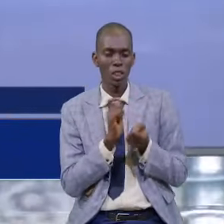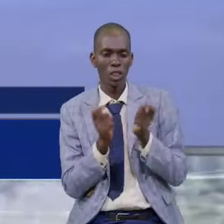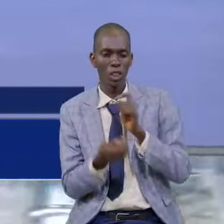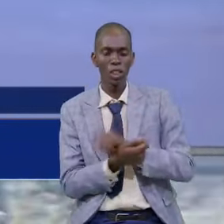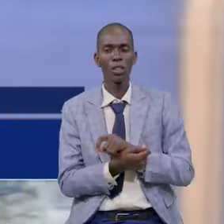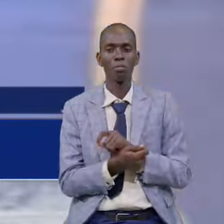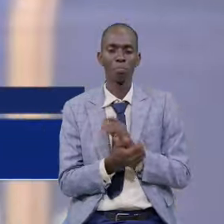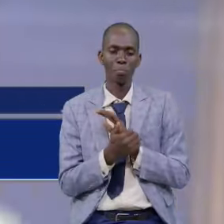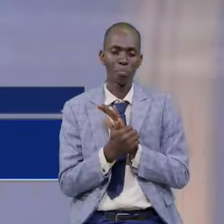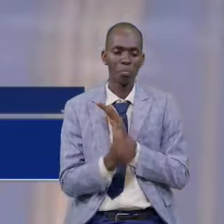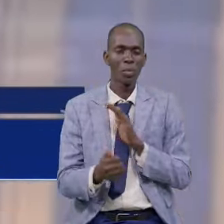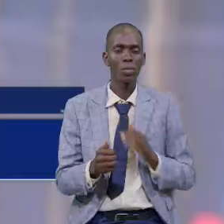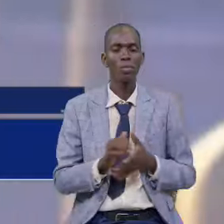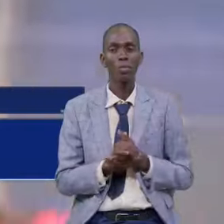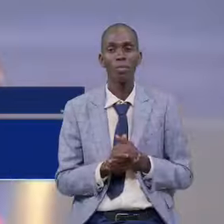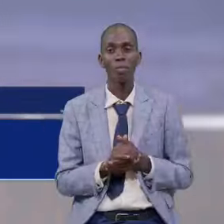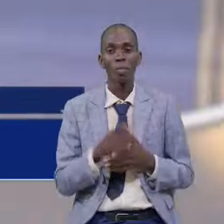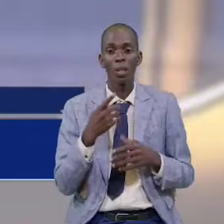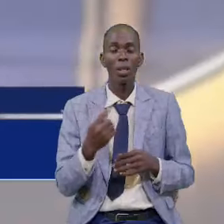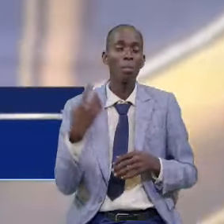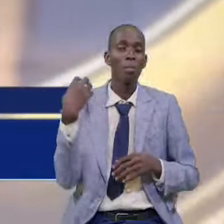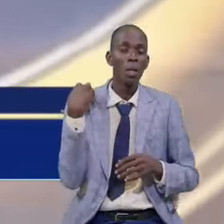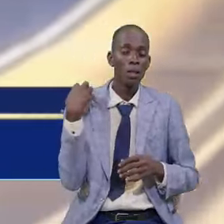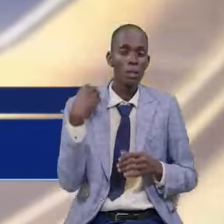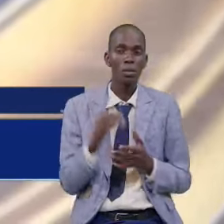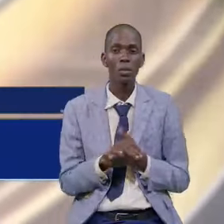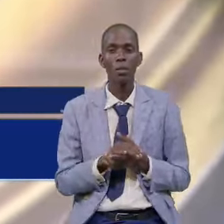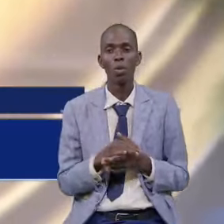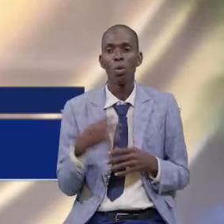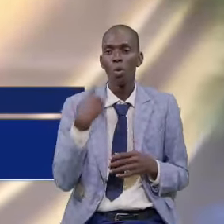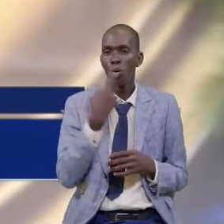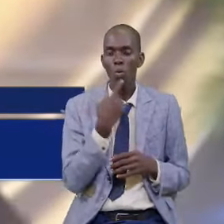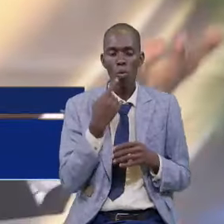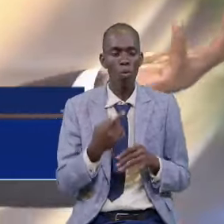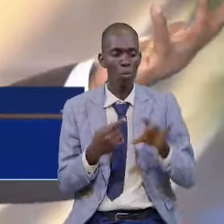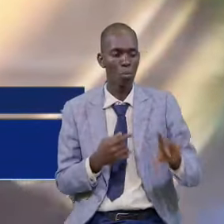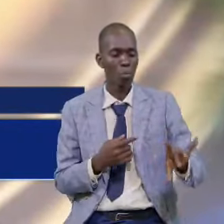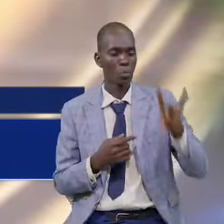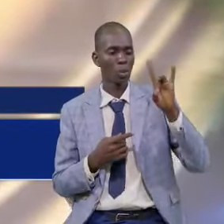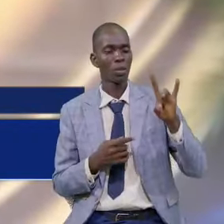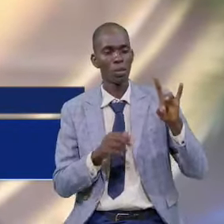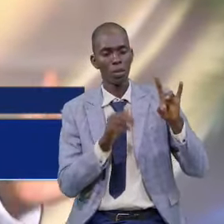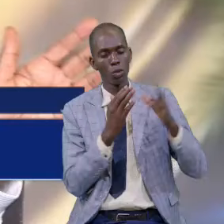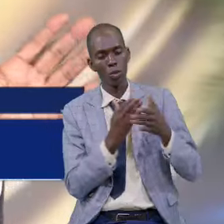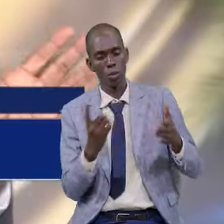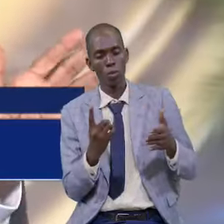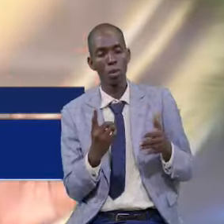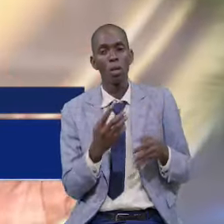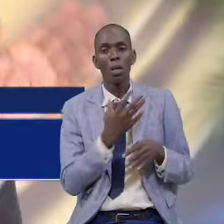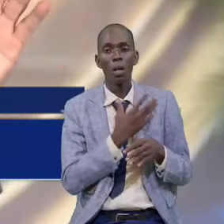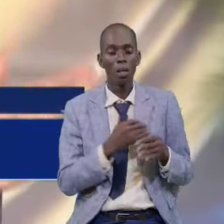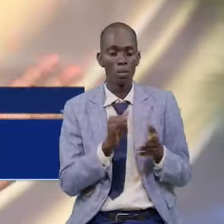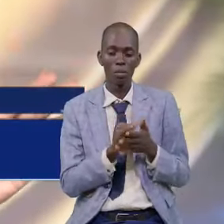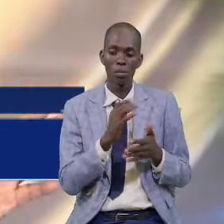mastery. A master who picks up a subject, and the subject is